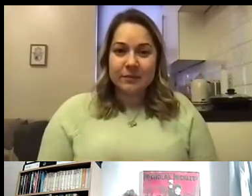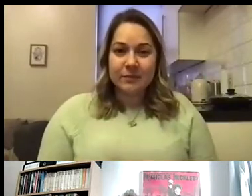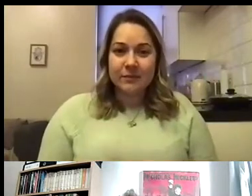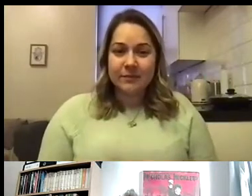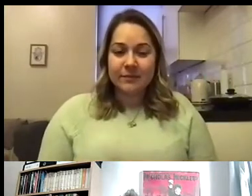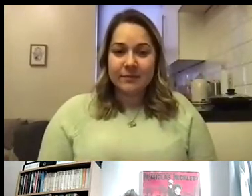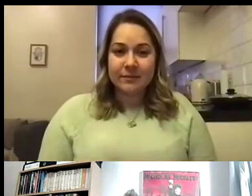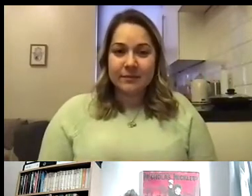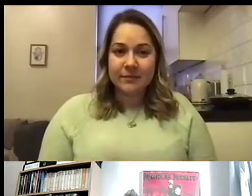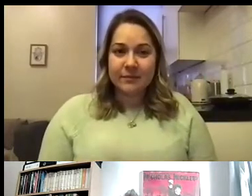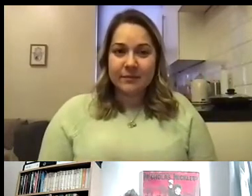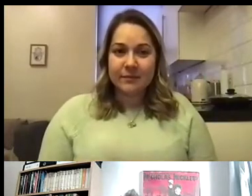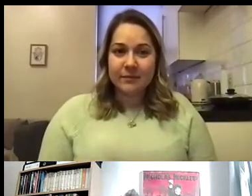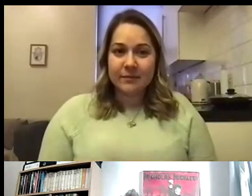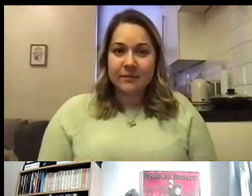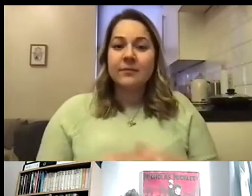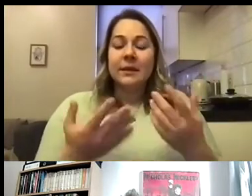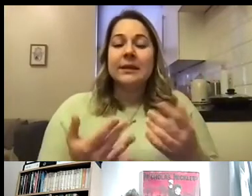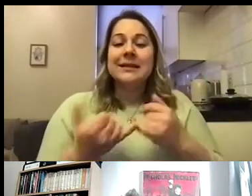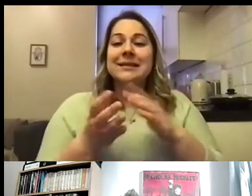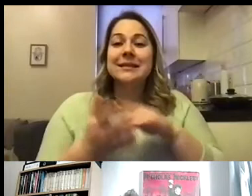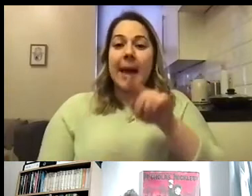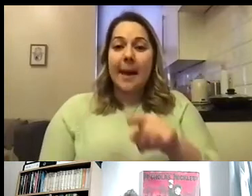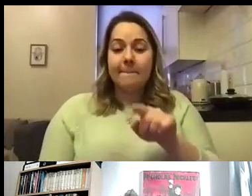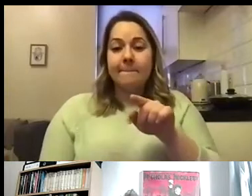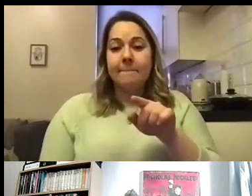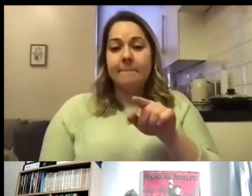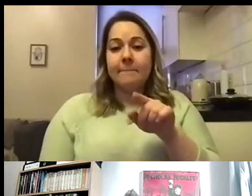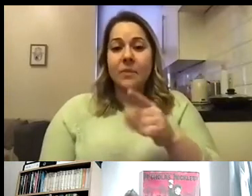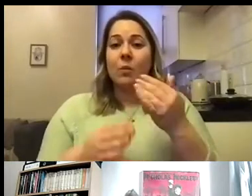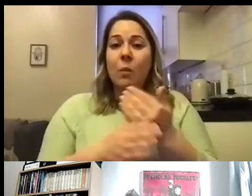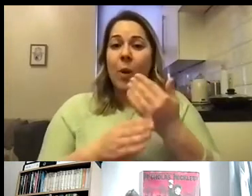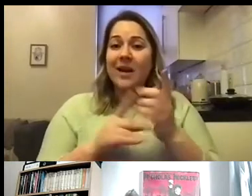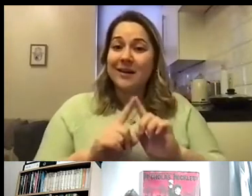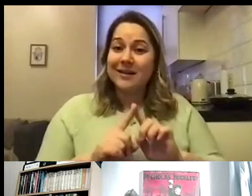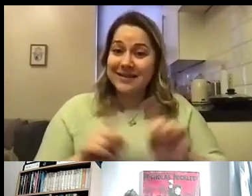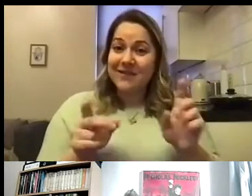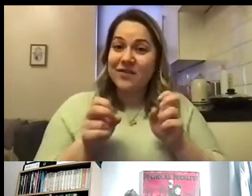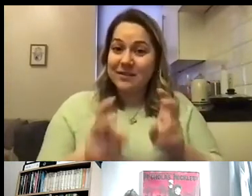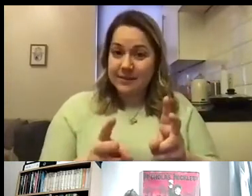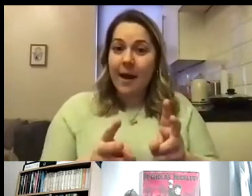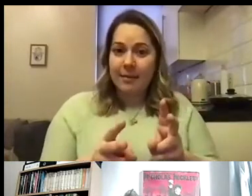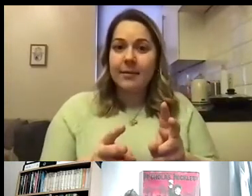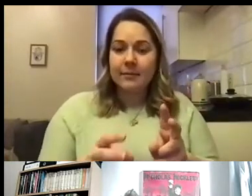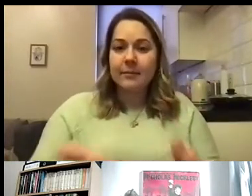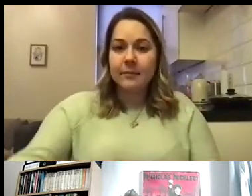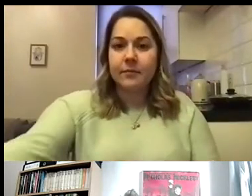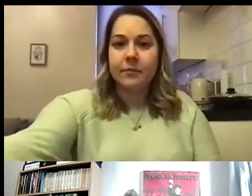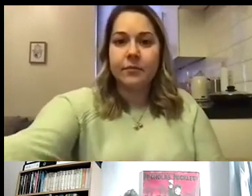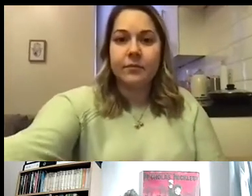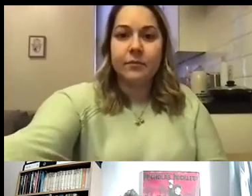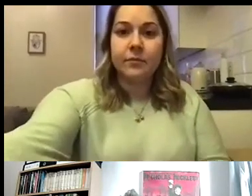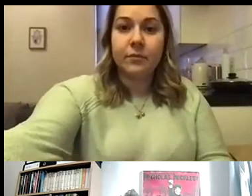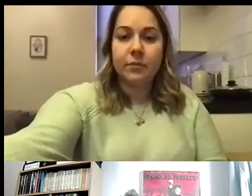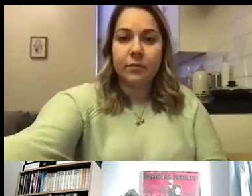so I mean, naturally, you were working in a very different medium to Marianne with your